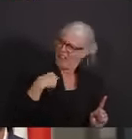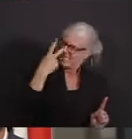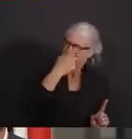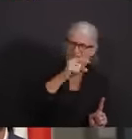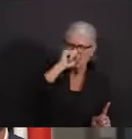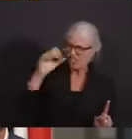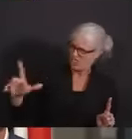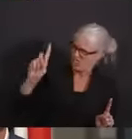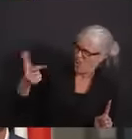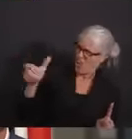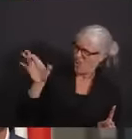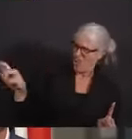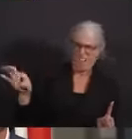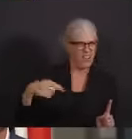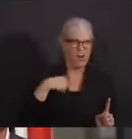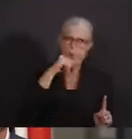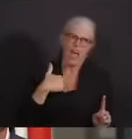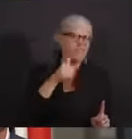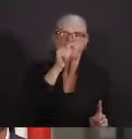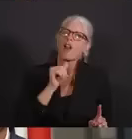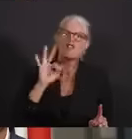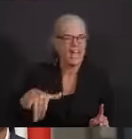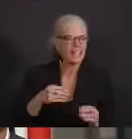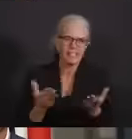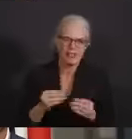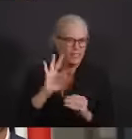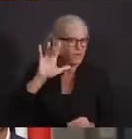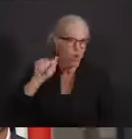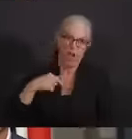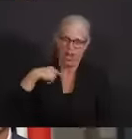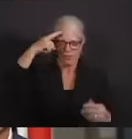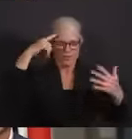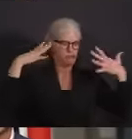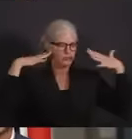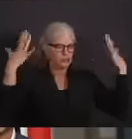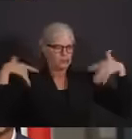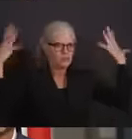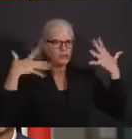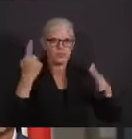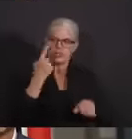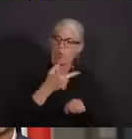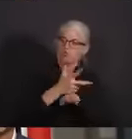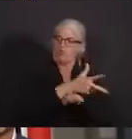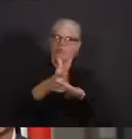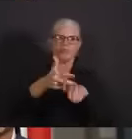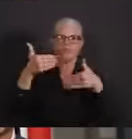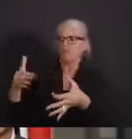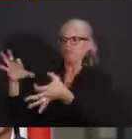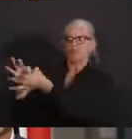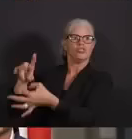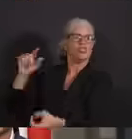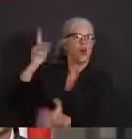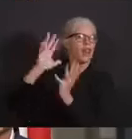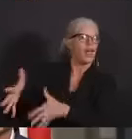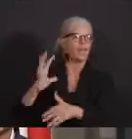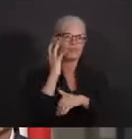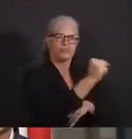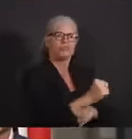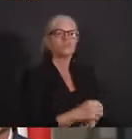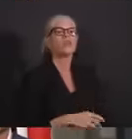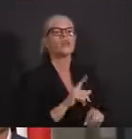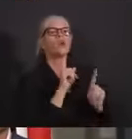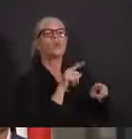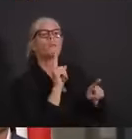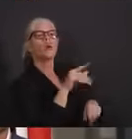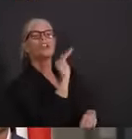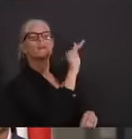Florida. I thought it was outrageous that somebody would do that. Can you talk about the size of the storm and what people should expect